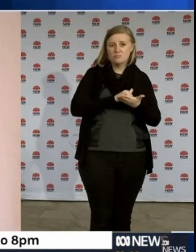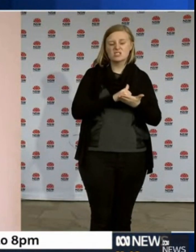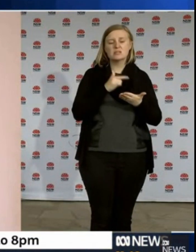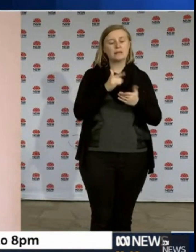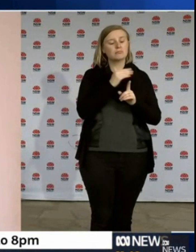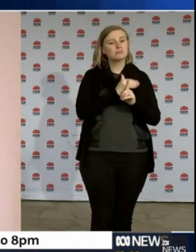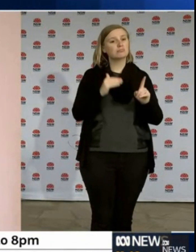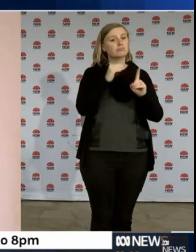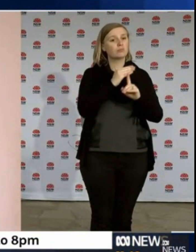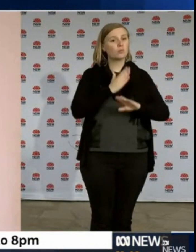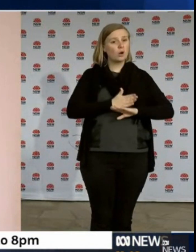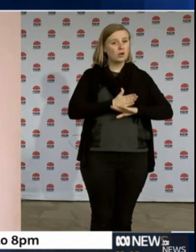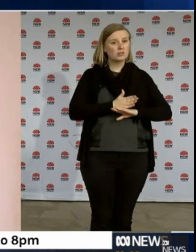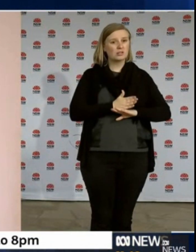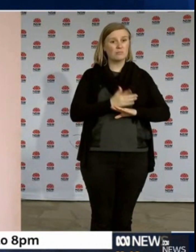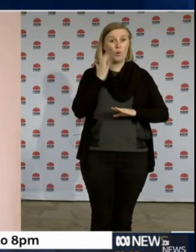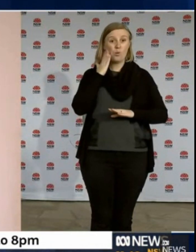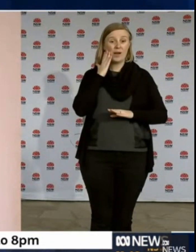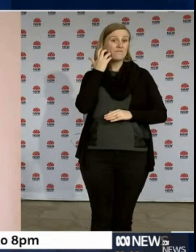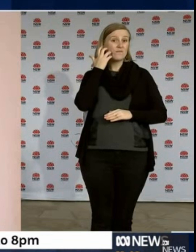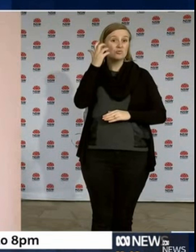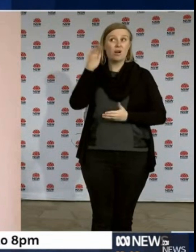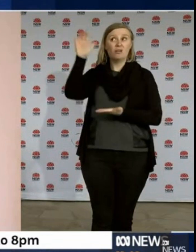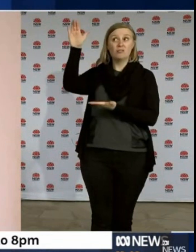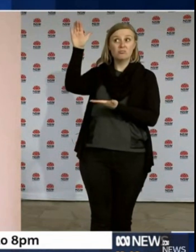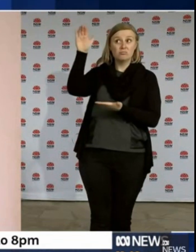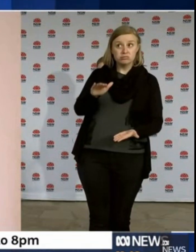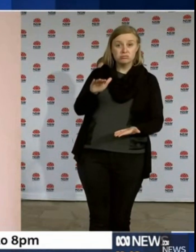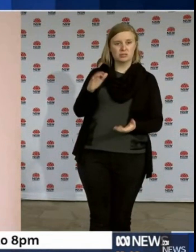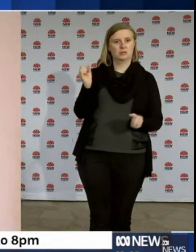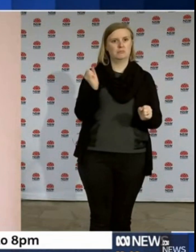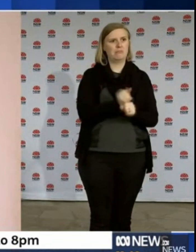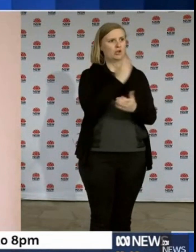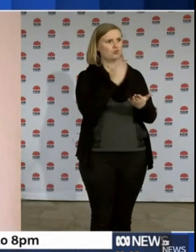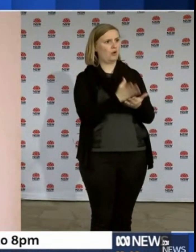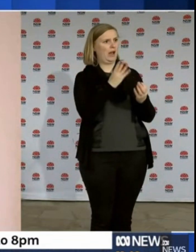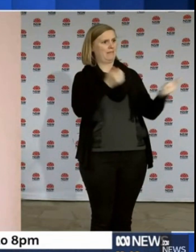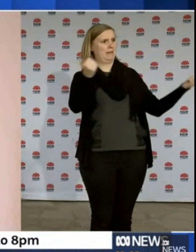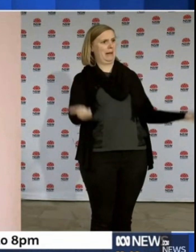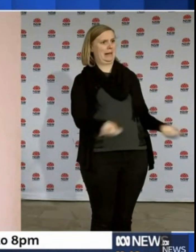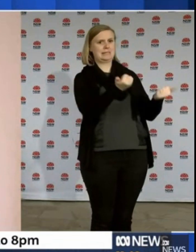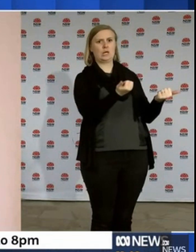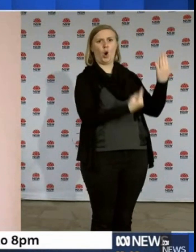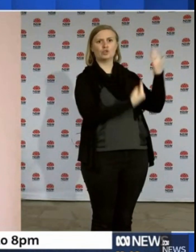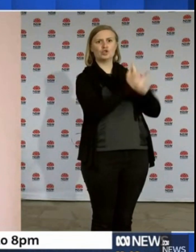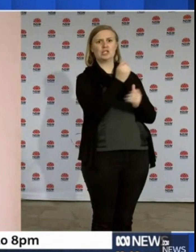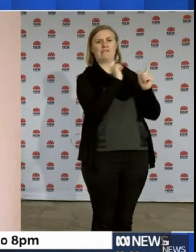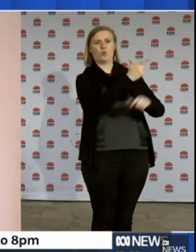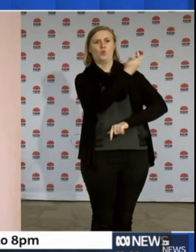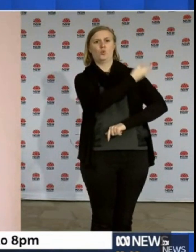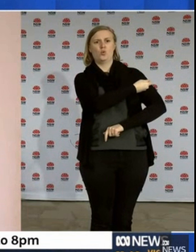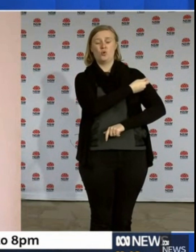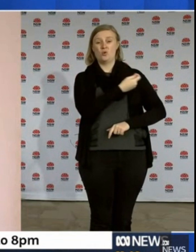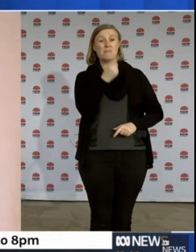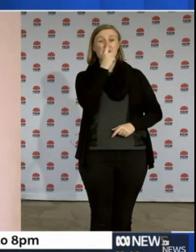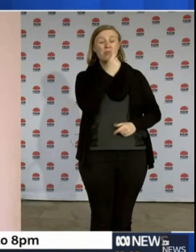sure when the supplies arrive that the work's been done, the capacity is there, and that's why I was happy to be criticised when we set up our max vaccination